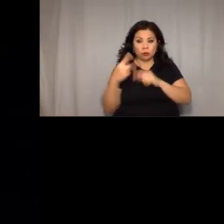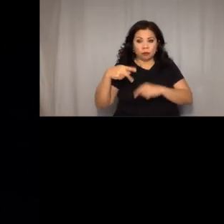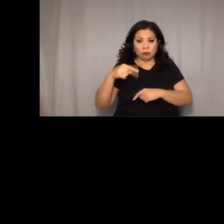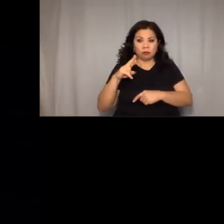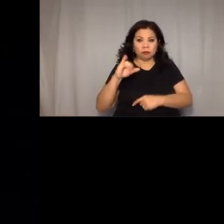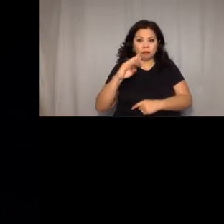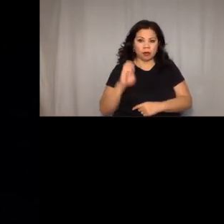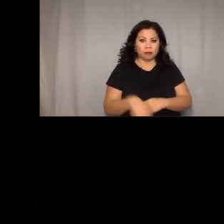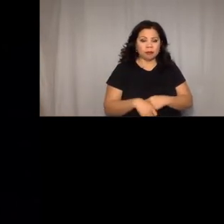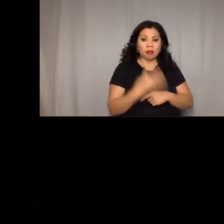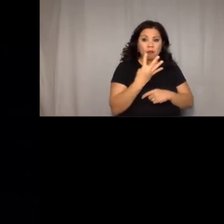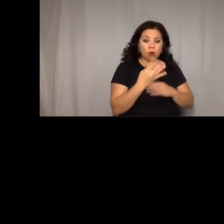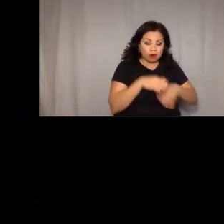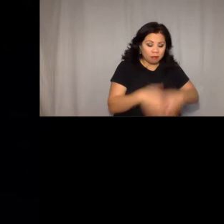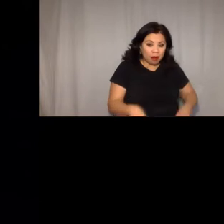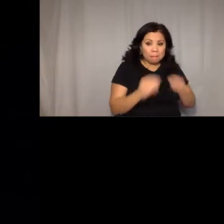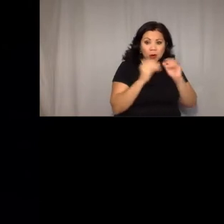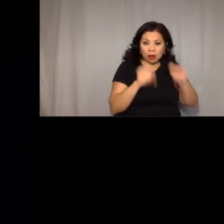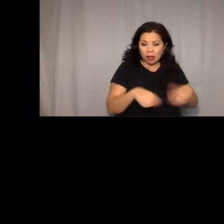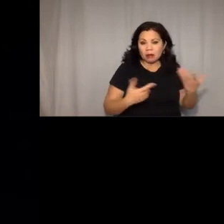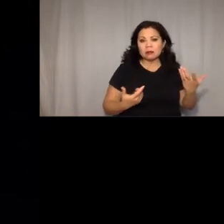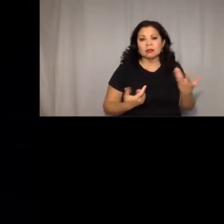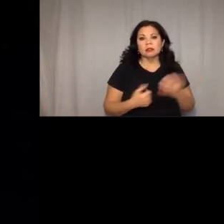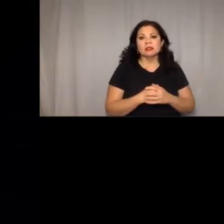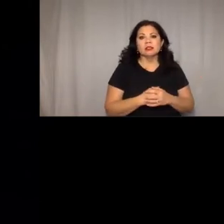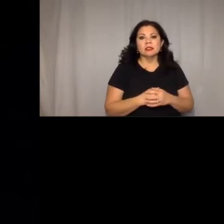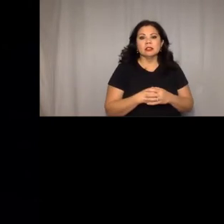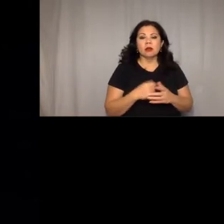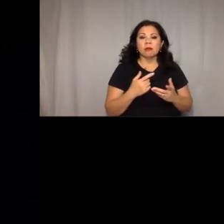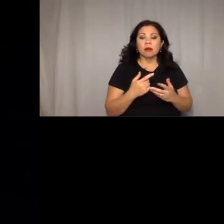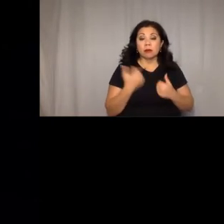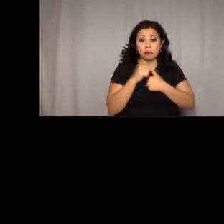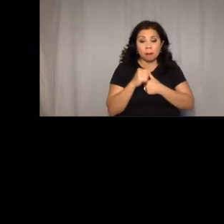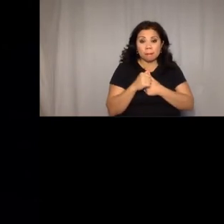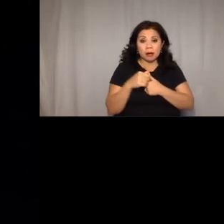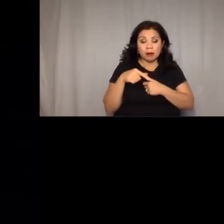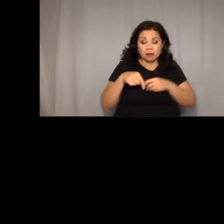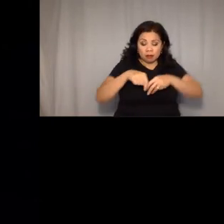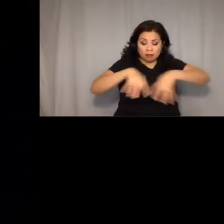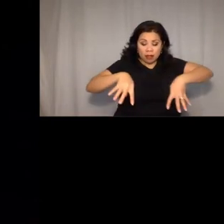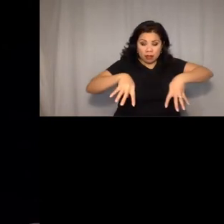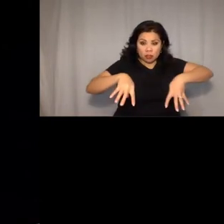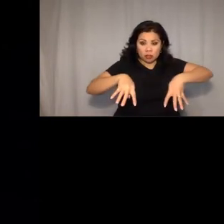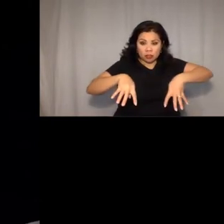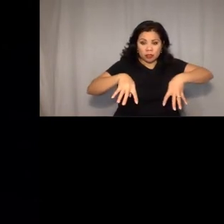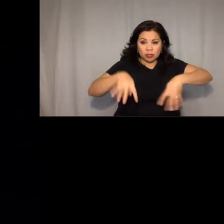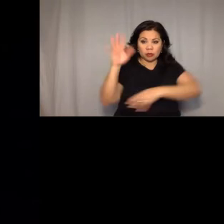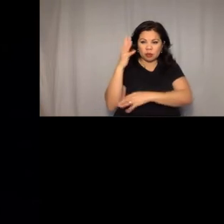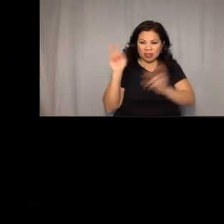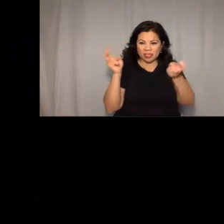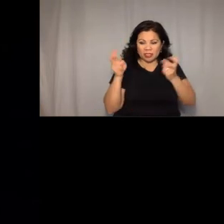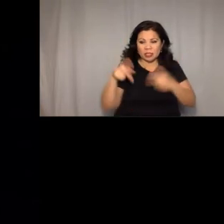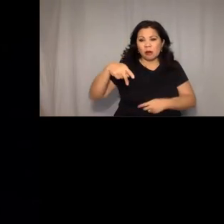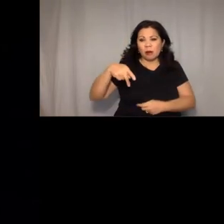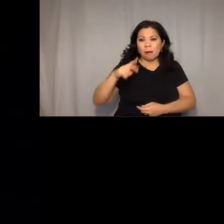is composite, so I'm going to break it down again. 2 times 2 is 4. So remember, for these factor trees, which are also called prime